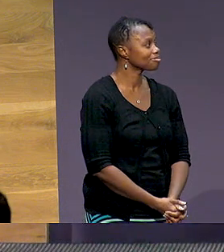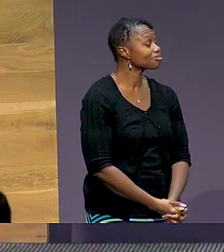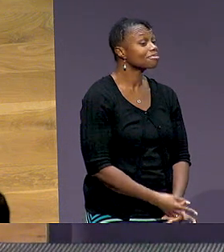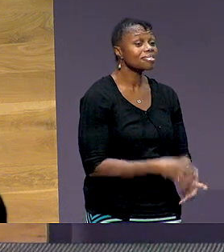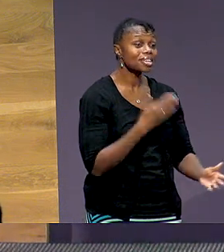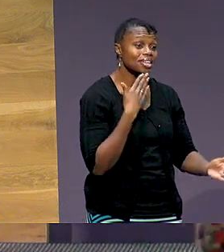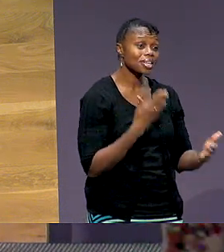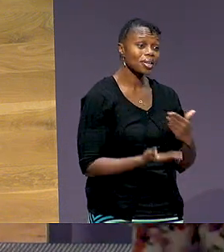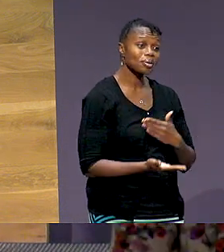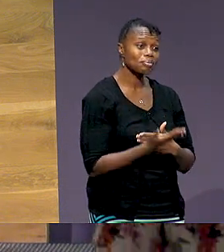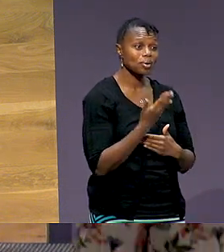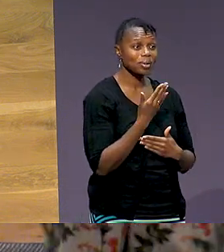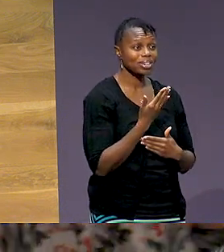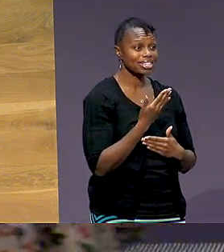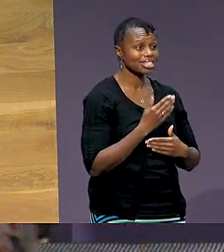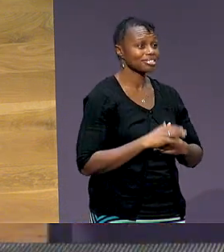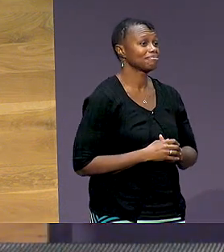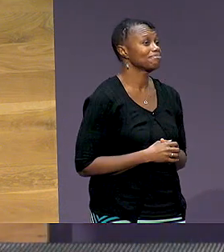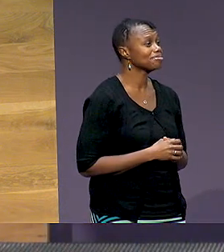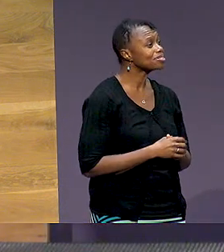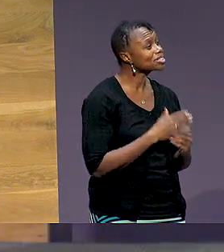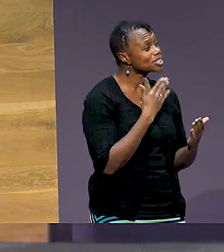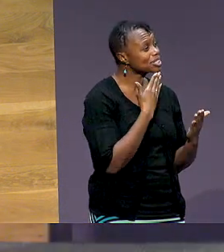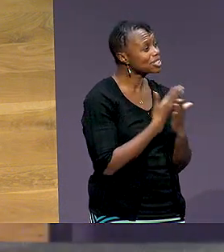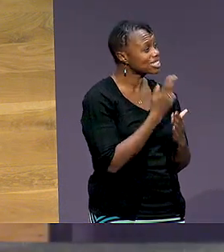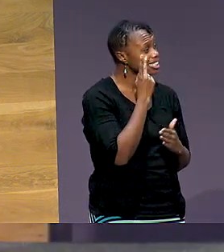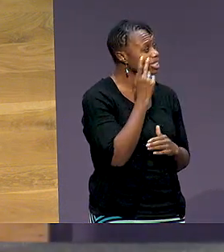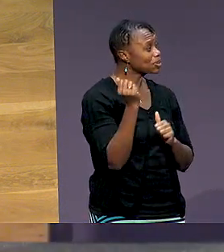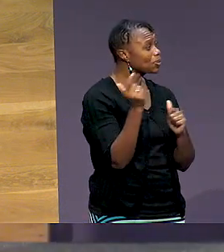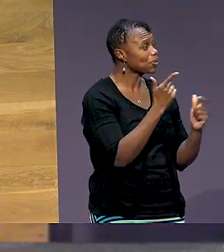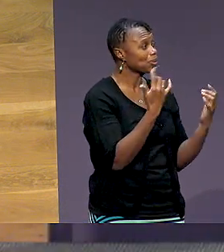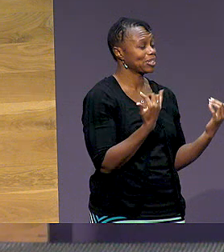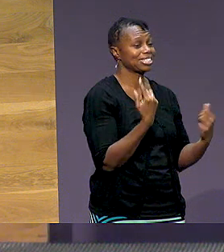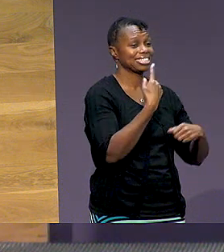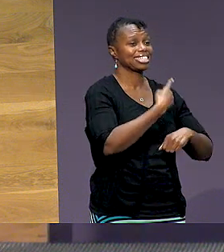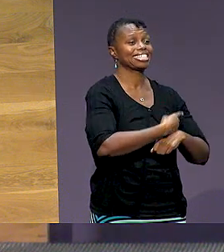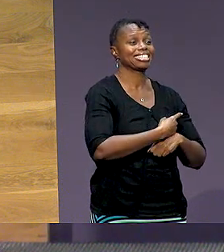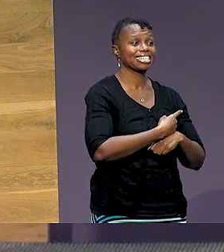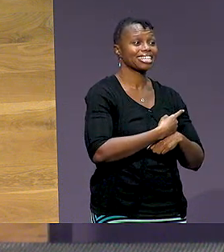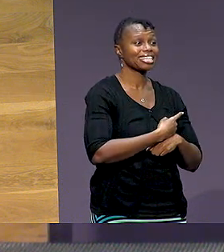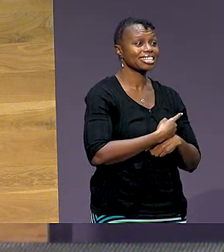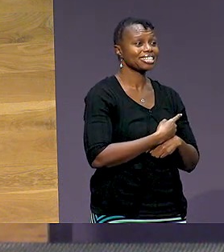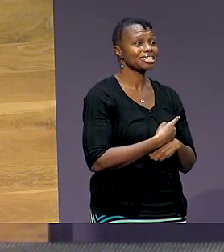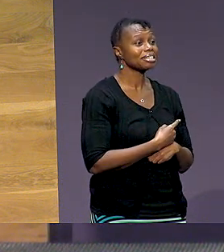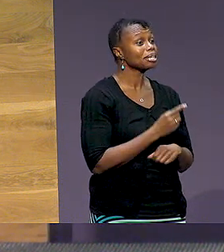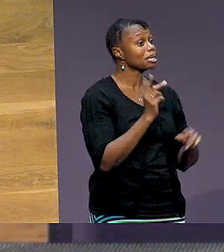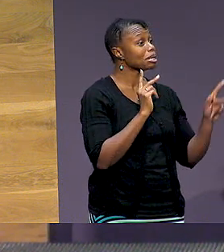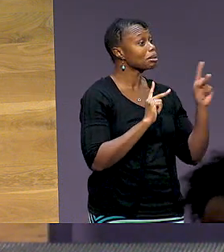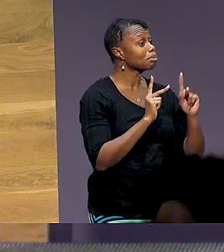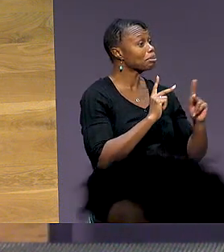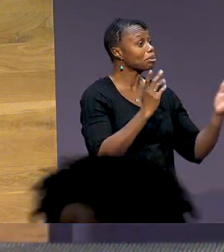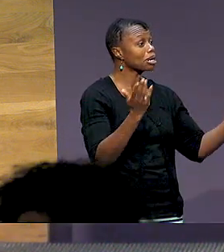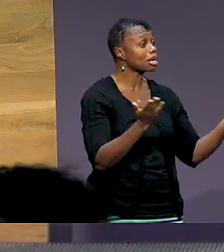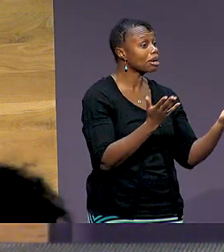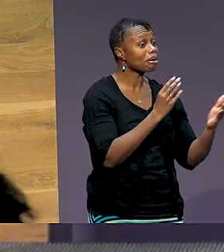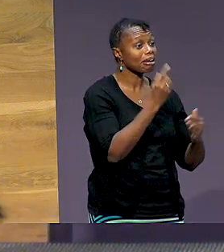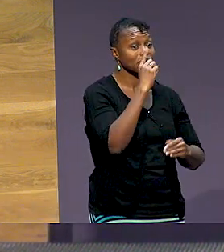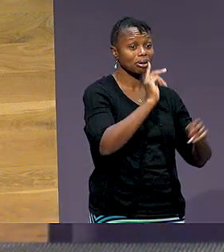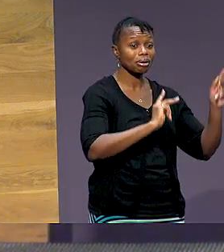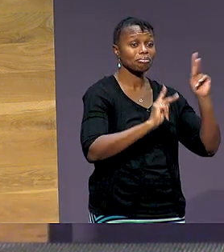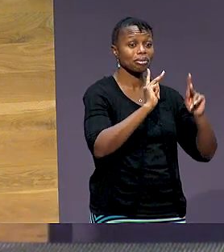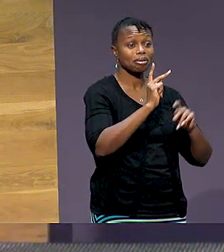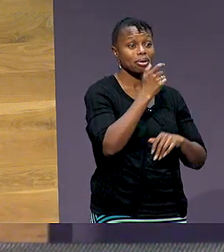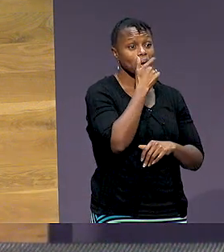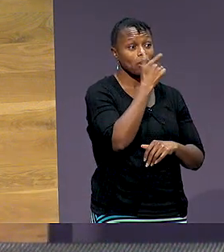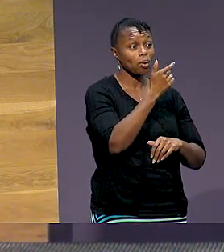Well, good morning. It is good to see you all today. For those of you that are in the room and for those of you that are joining